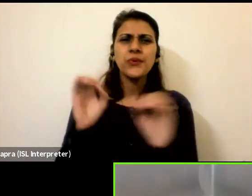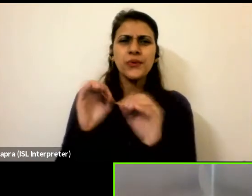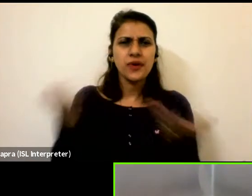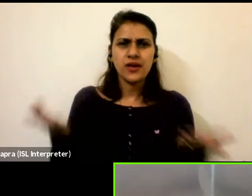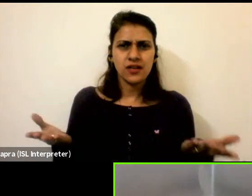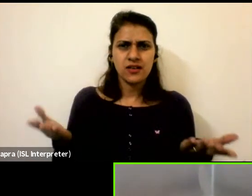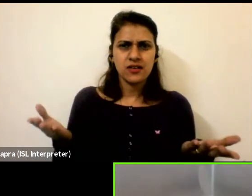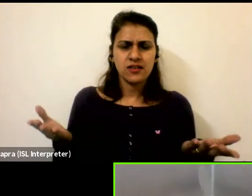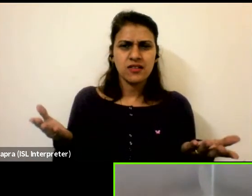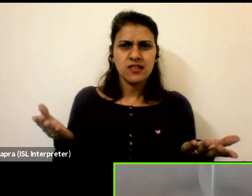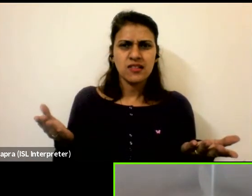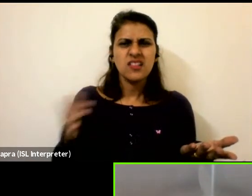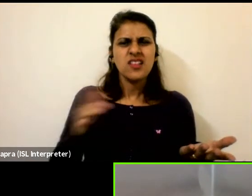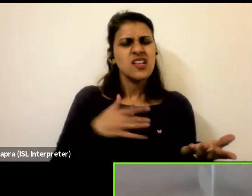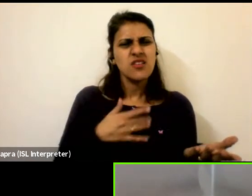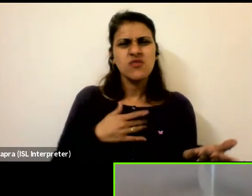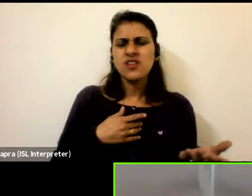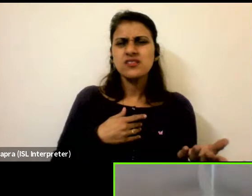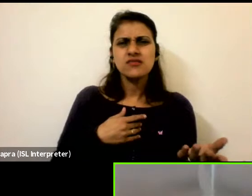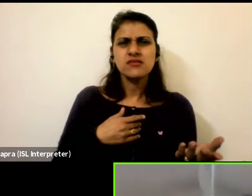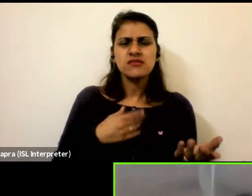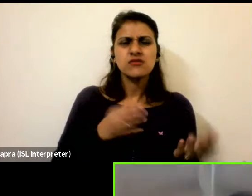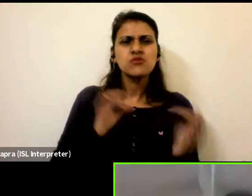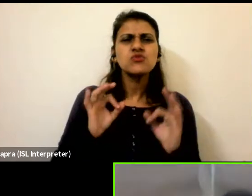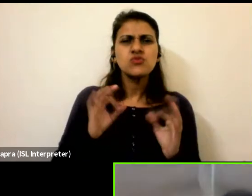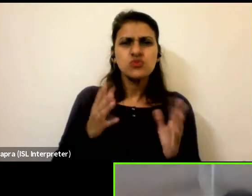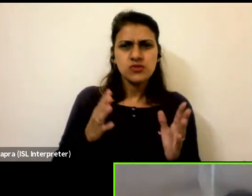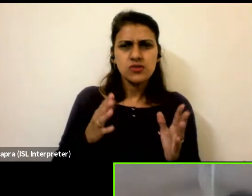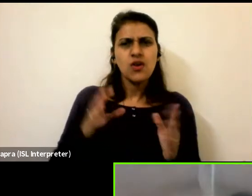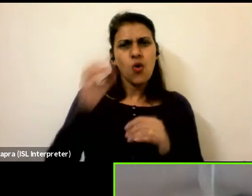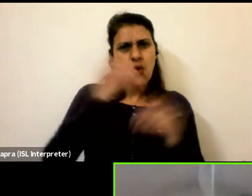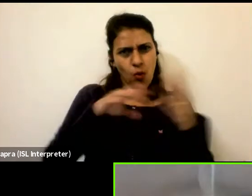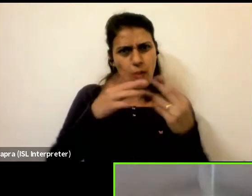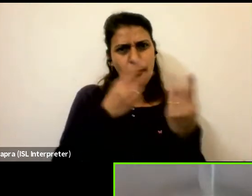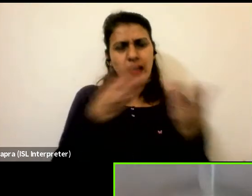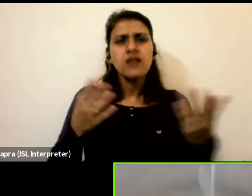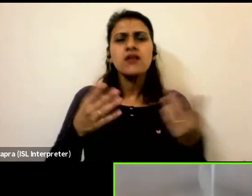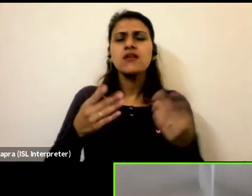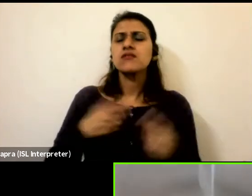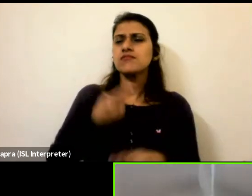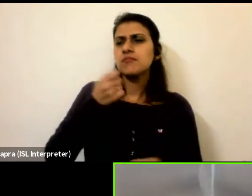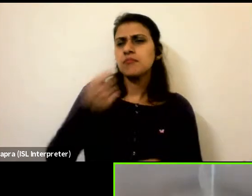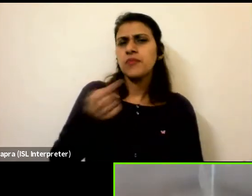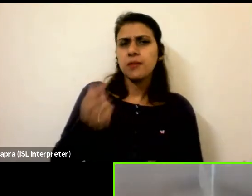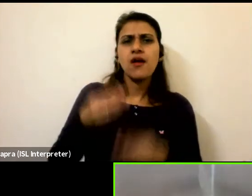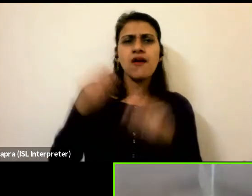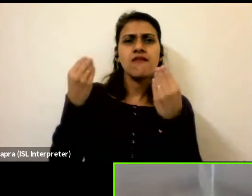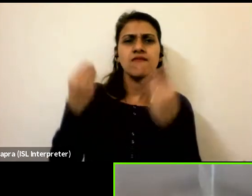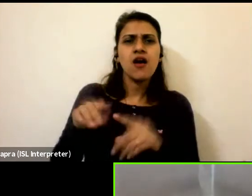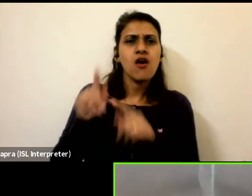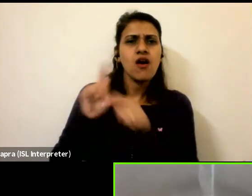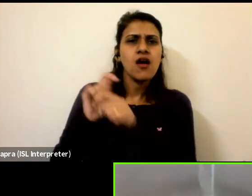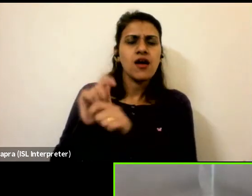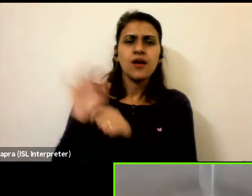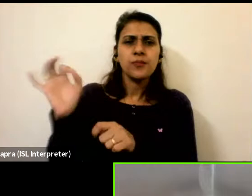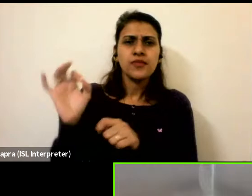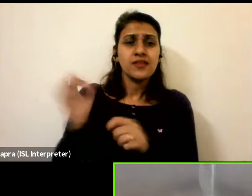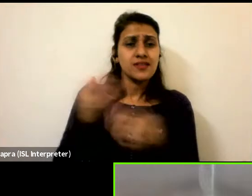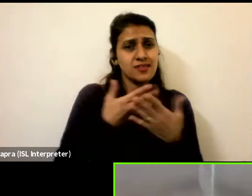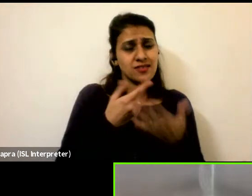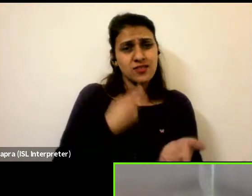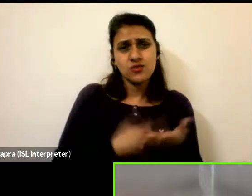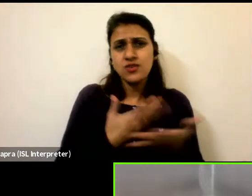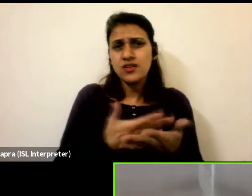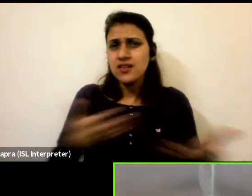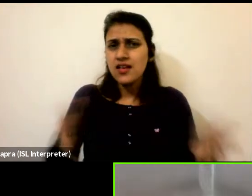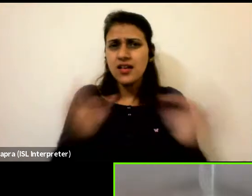really a lose-lose situation because the organization was losing by having resources they were not using. But the